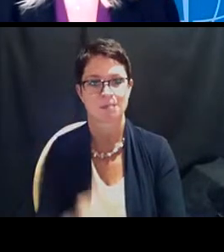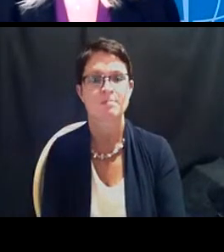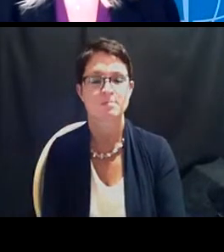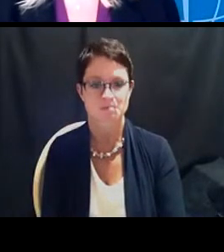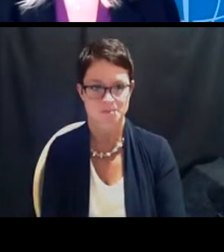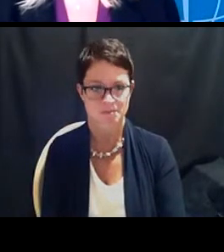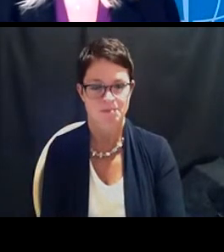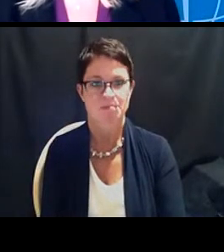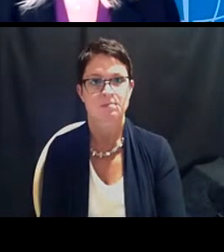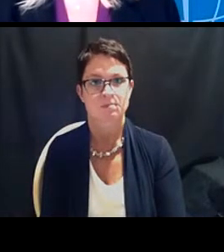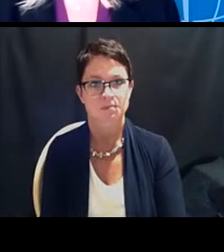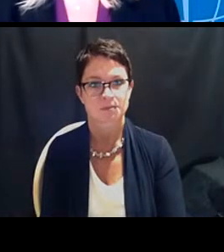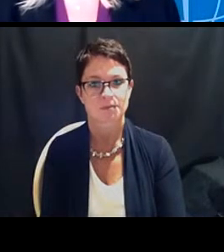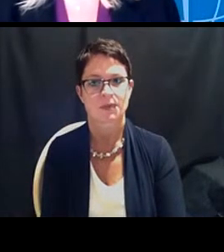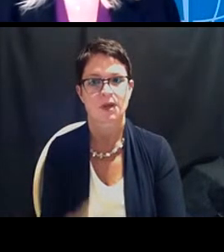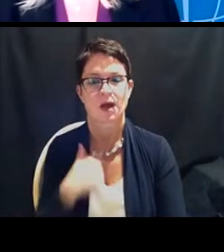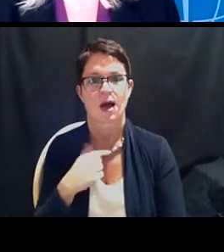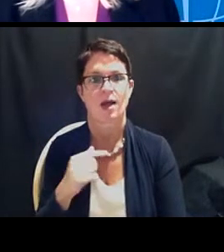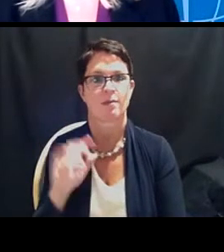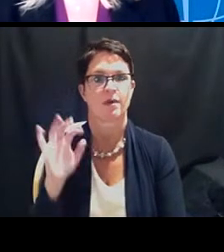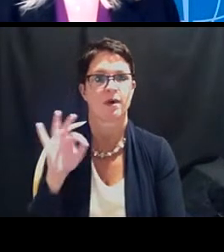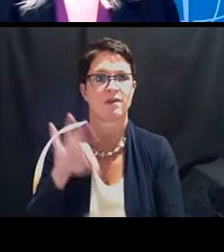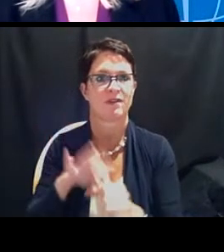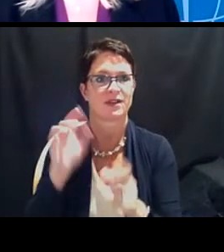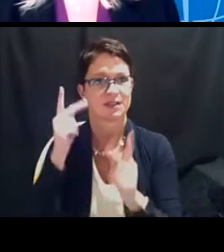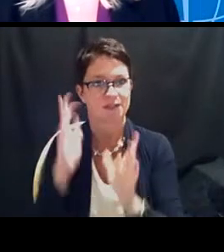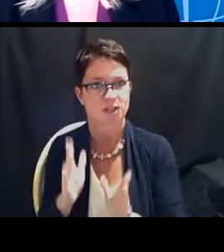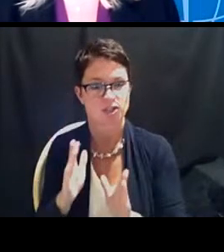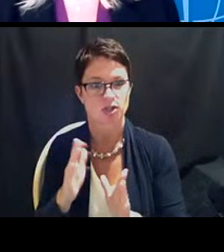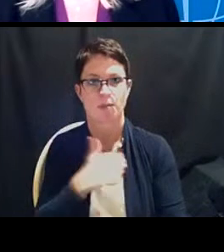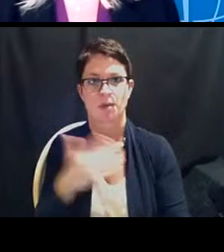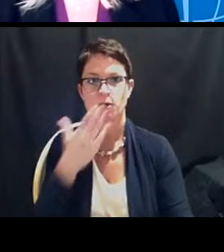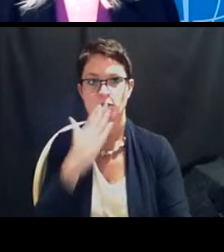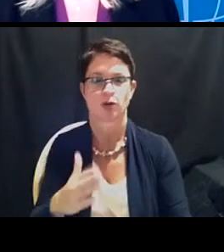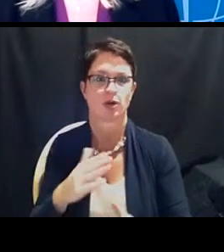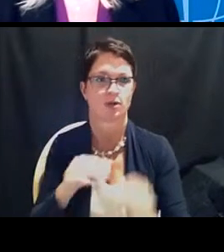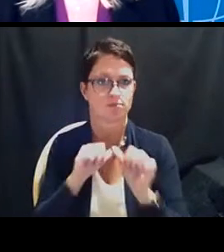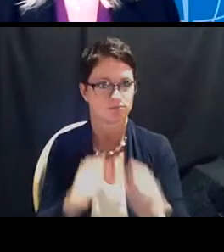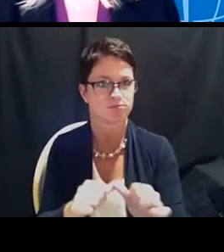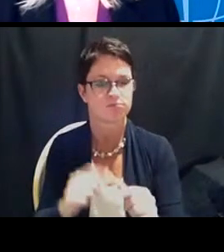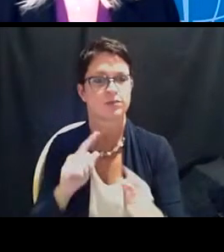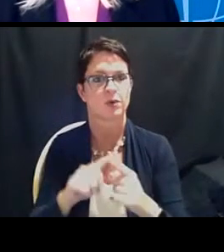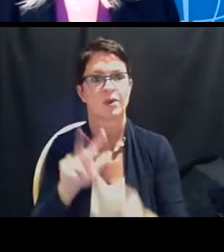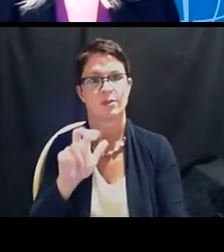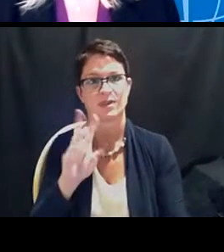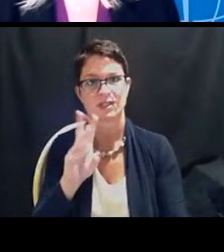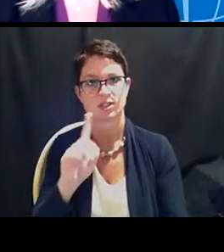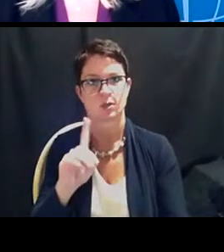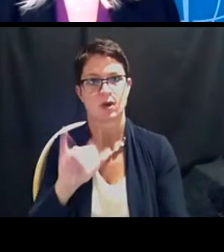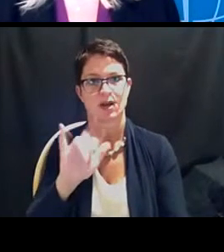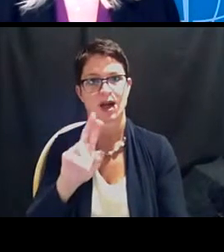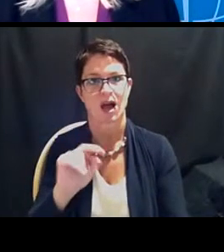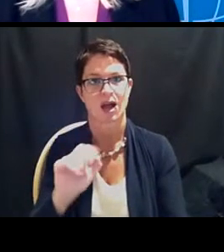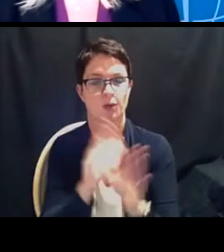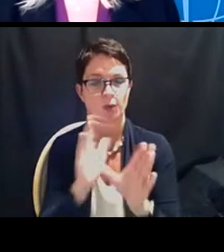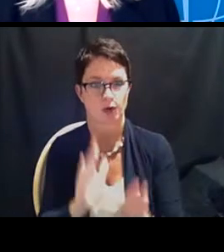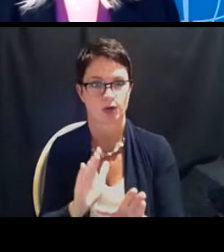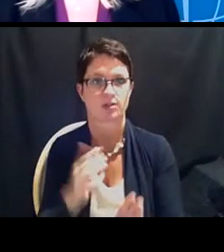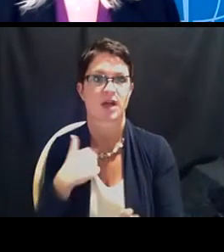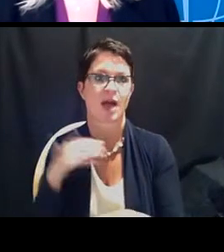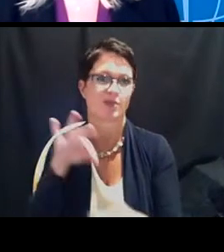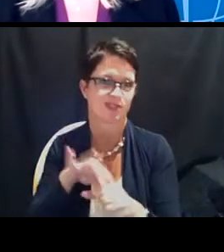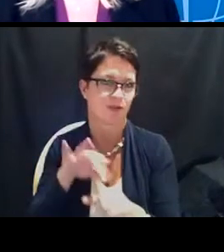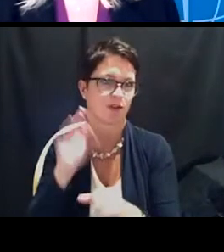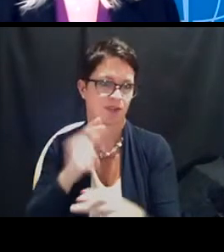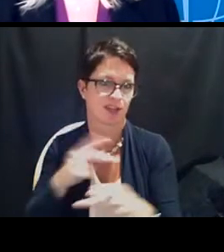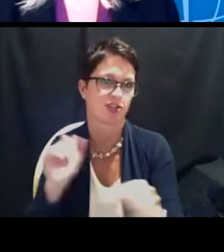DARRINLANG. I am an elected official and a member of good standing for 27 years now with Local 361 Ironworkers. Just want to